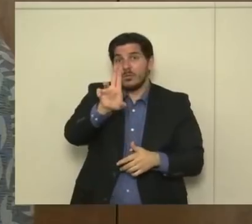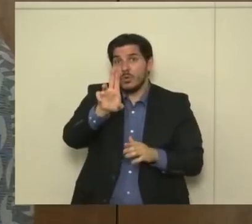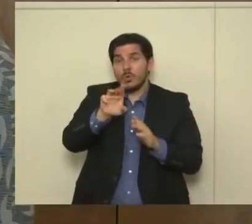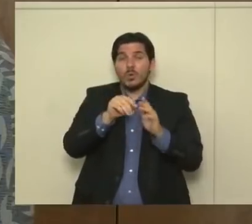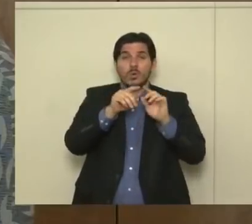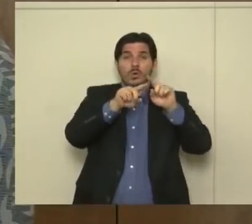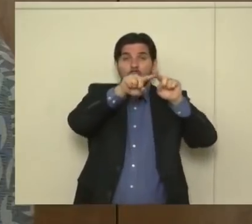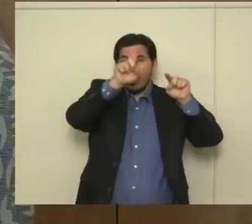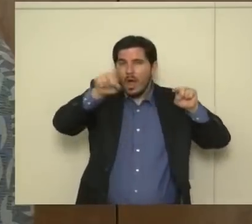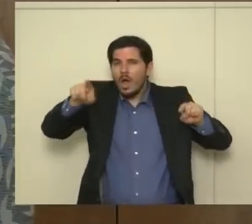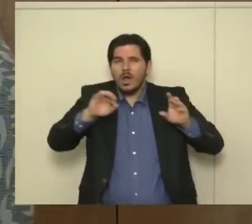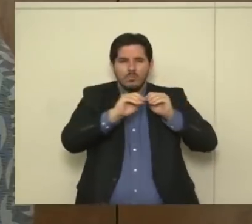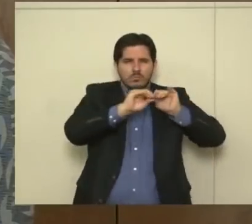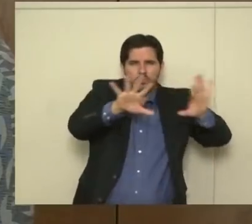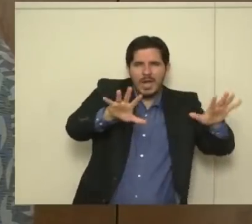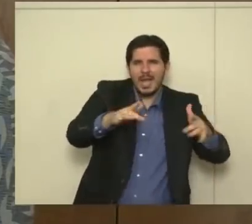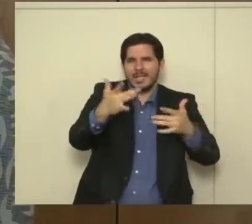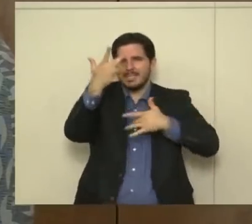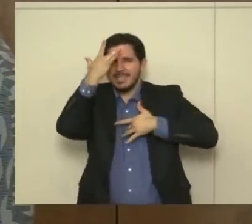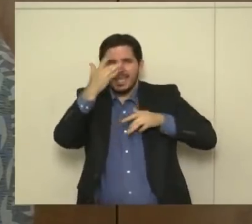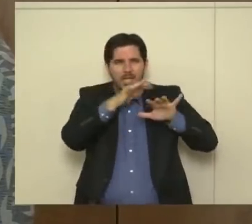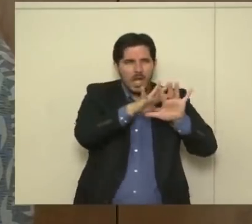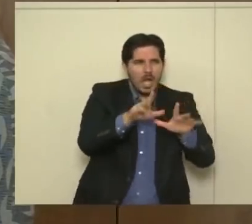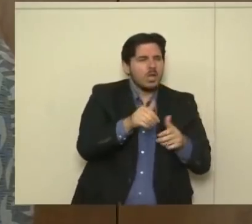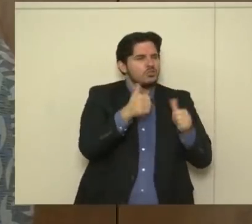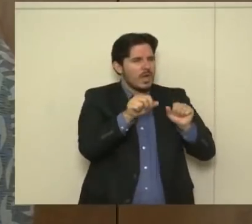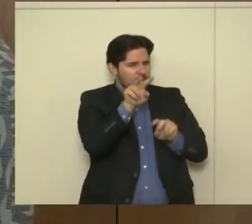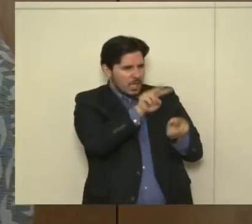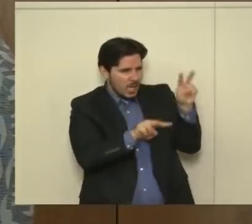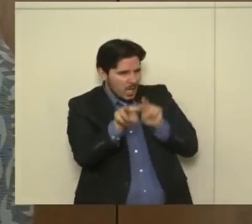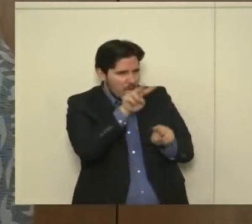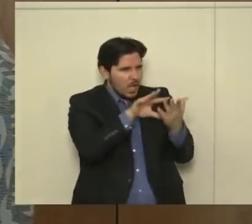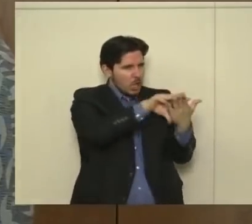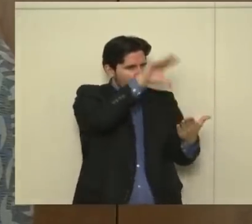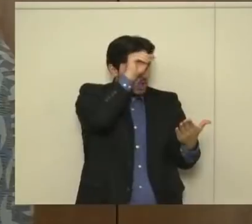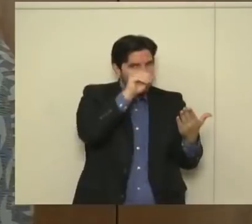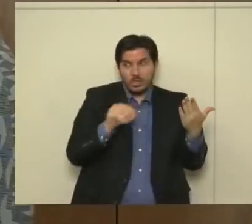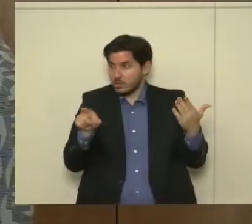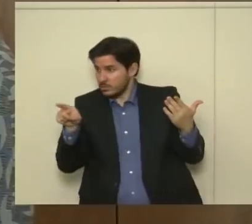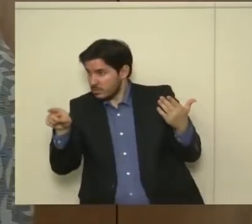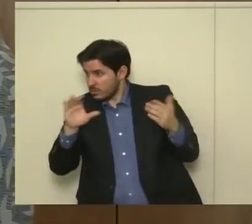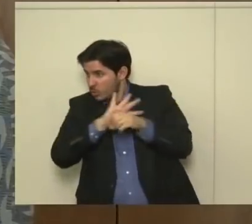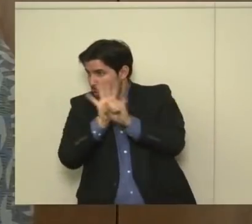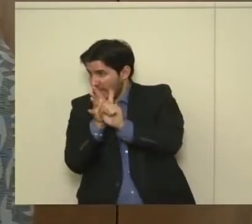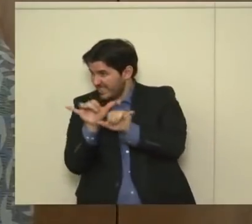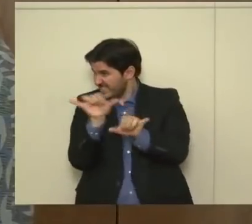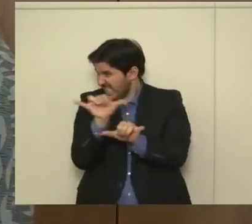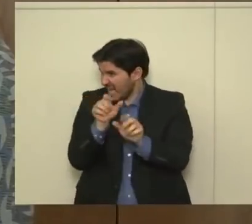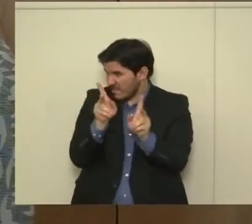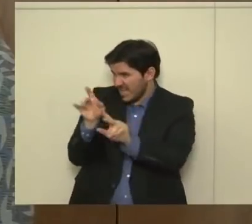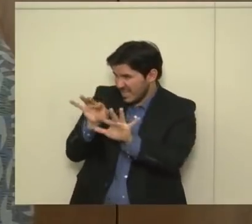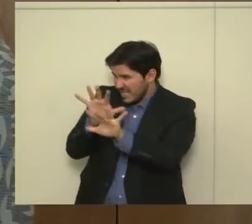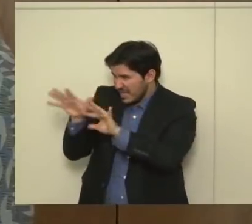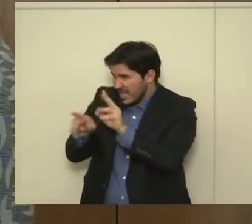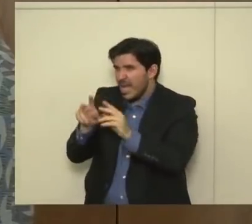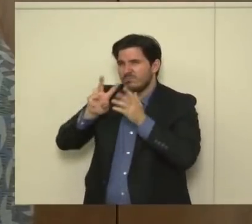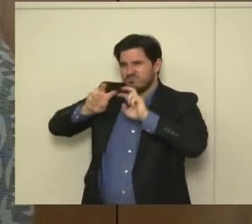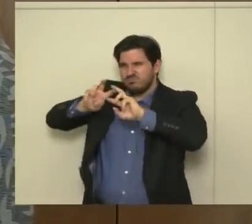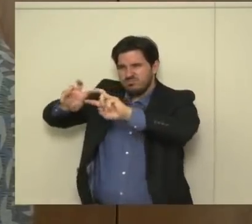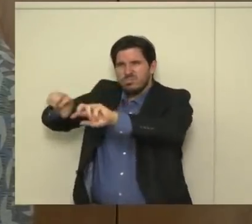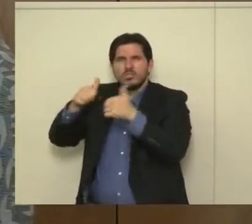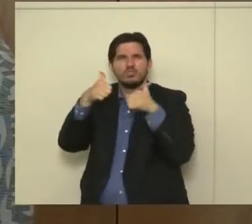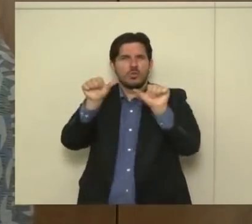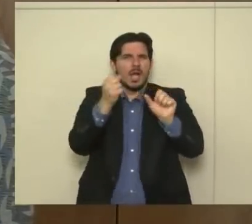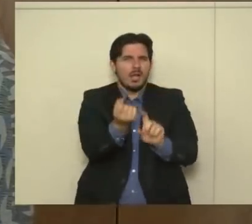virus modeling as predictive behavior. And there's been, I think, some confusing terminology out there. We're